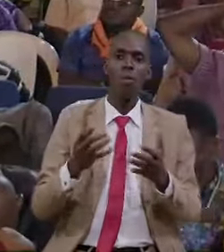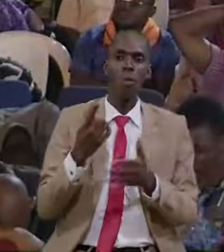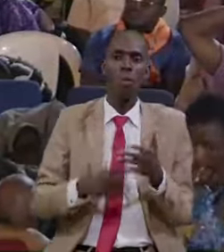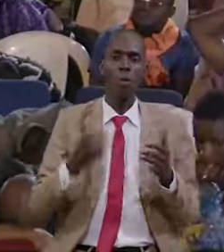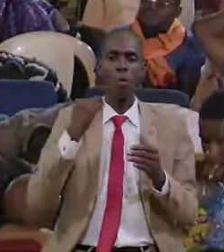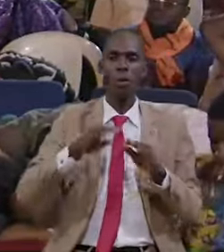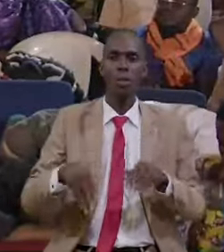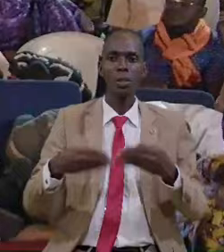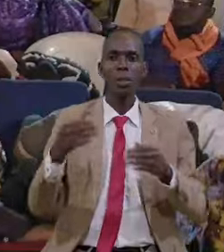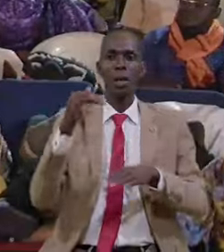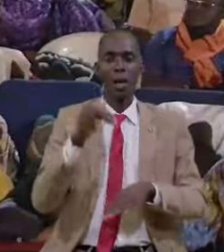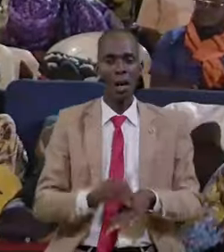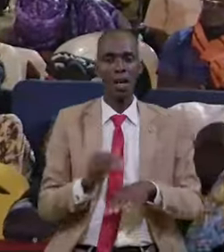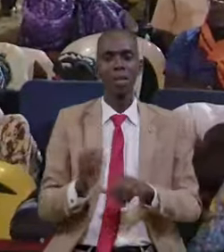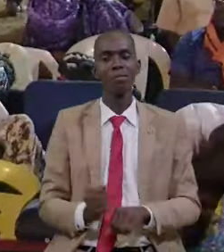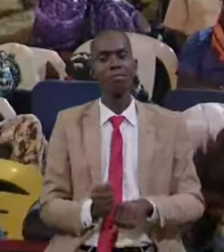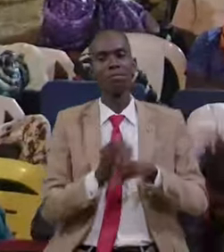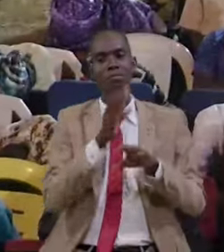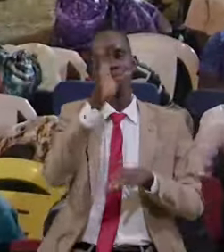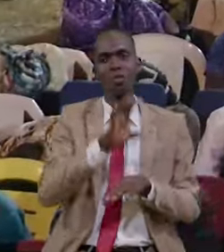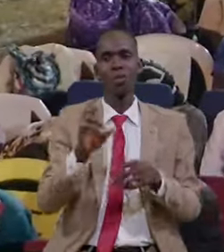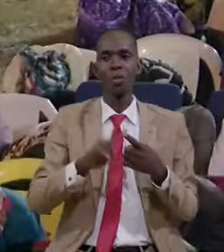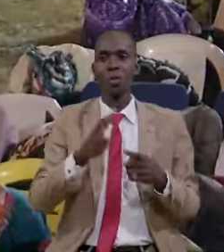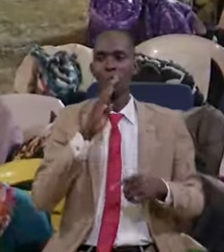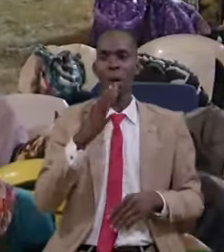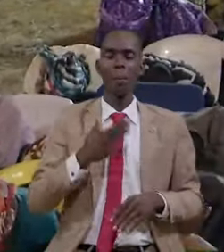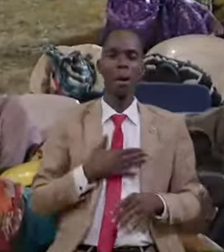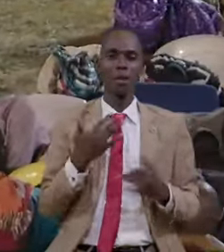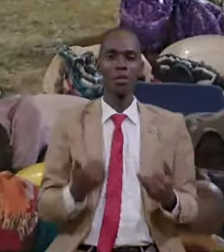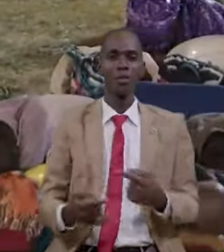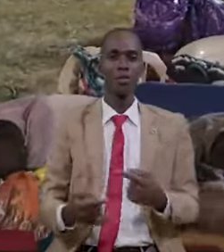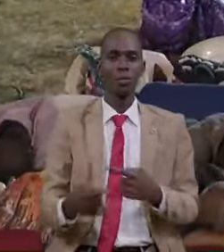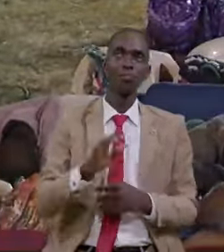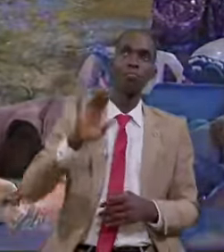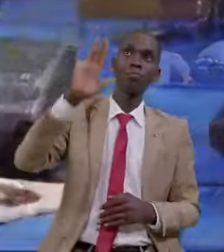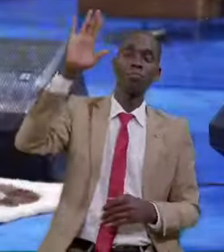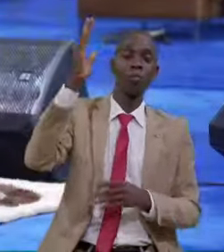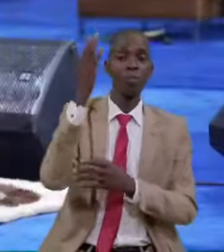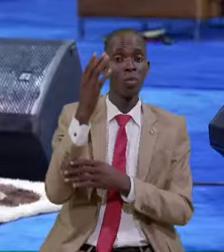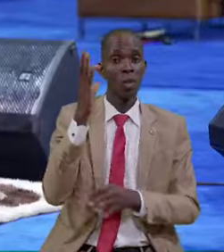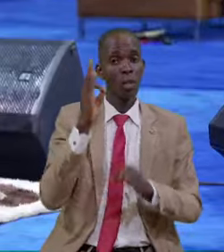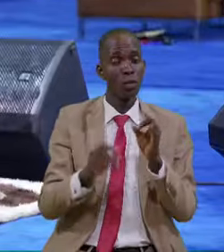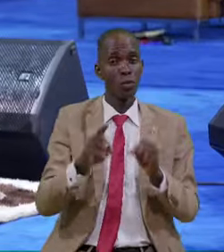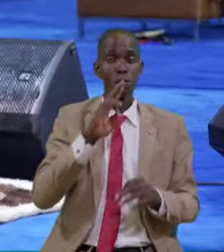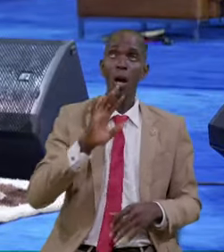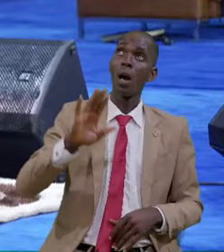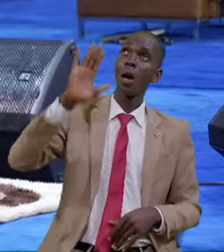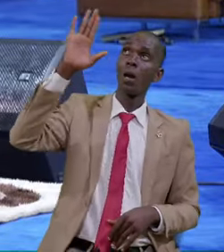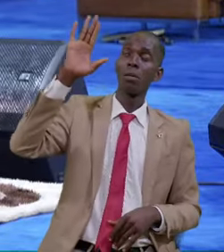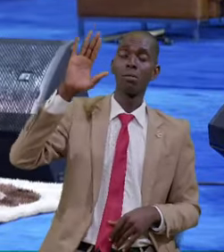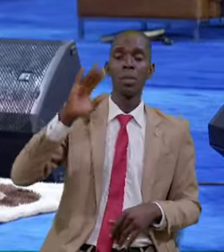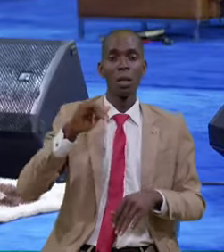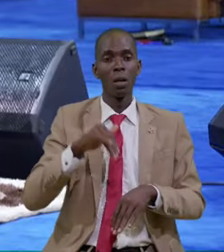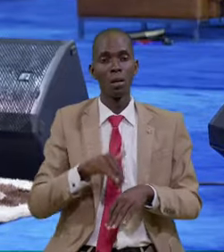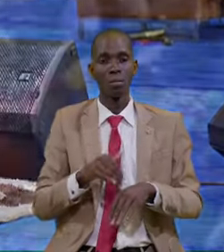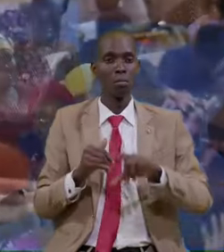at Calvary to be mine today. Raise up that hand. If you are raising up the hand to the left, to the right, to the